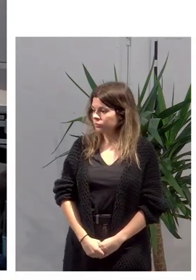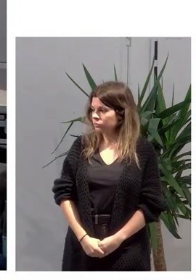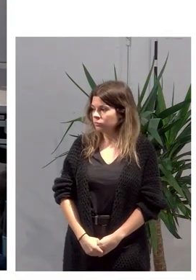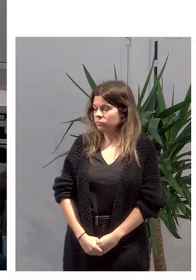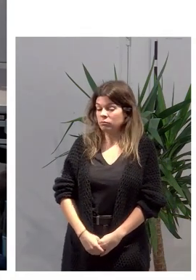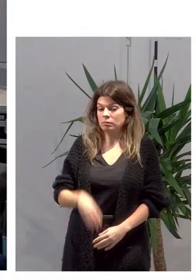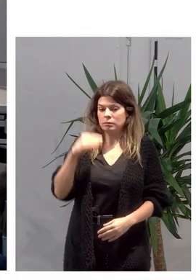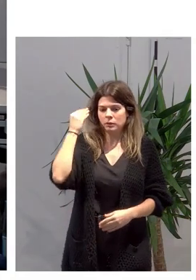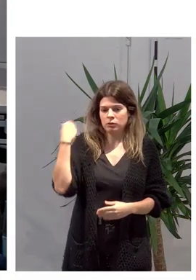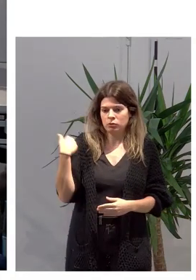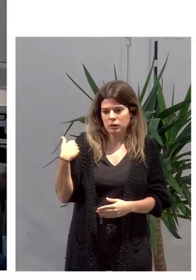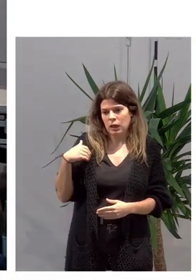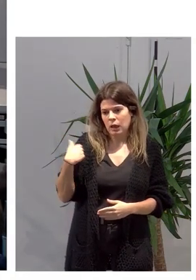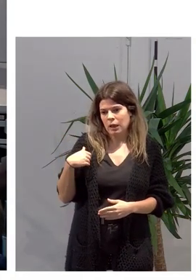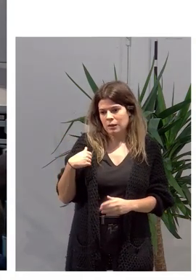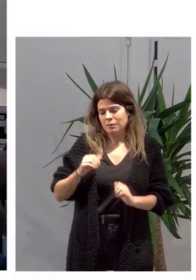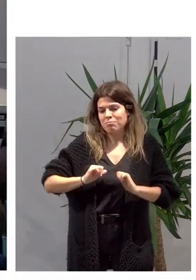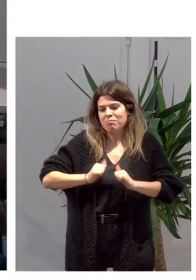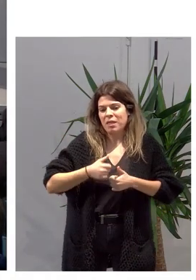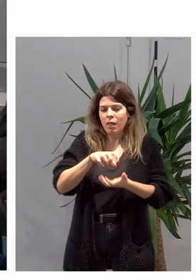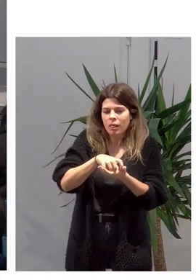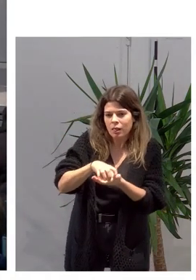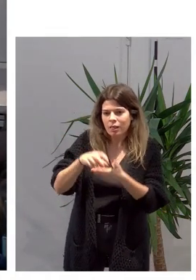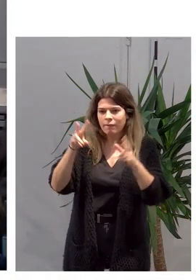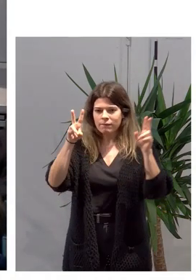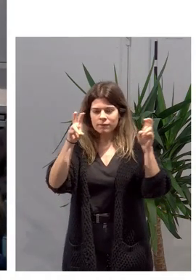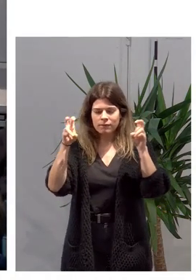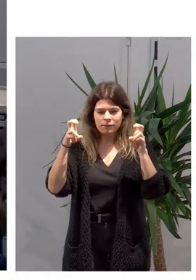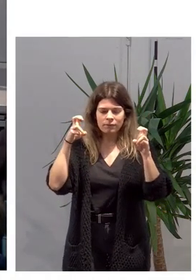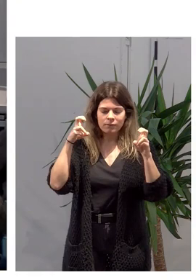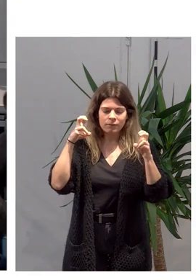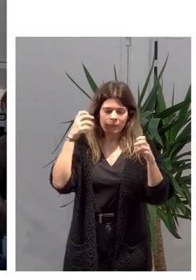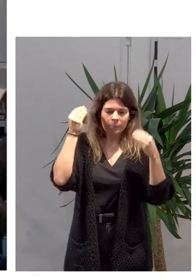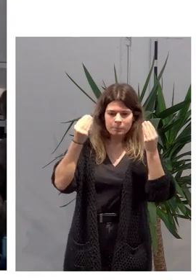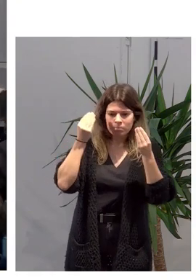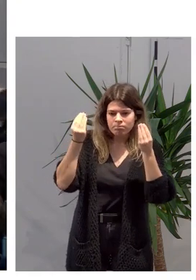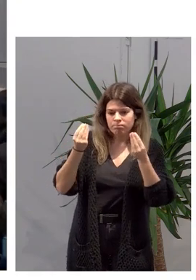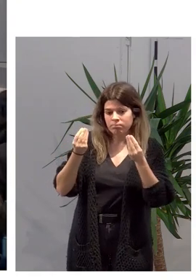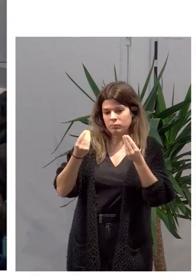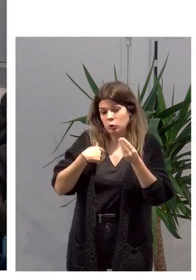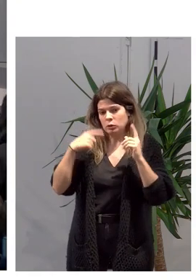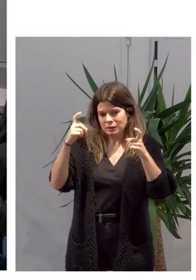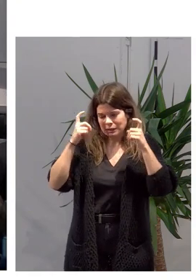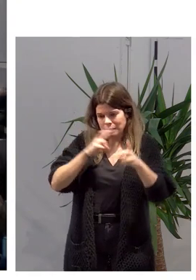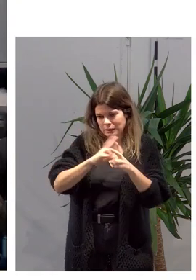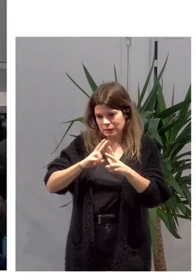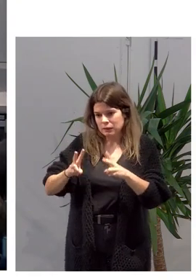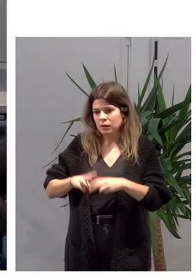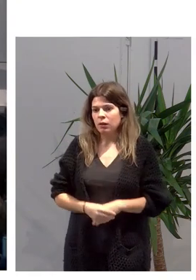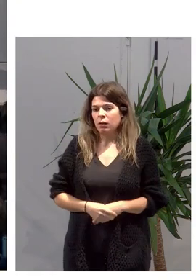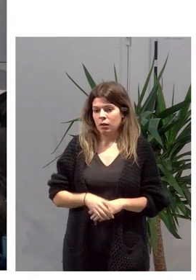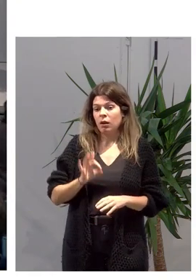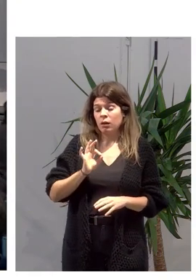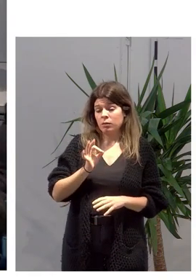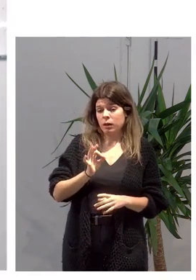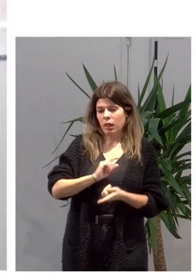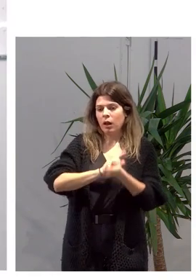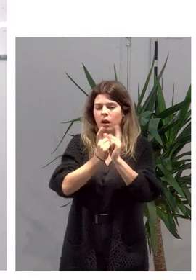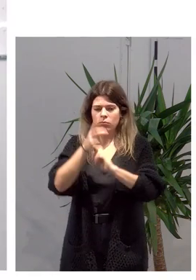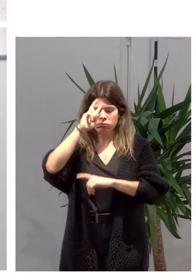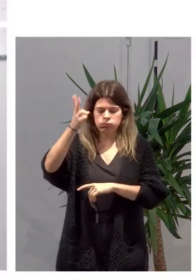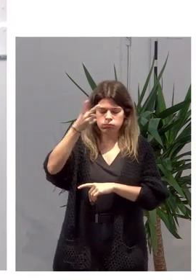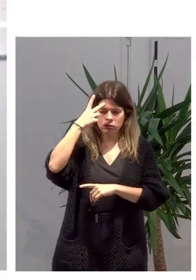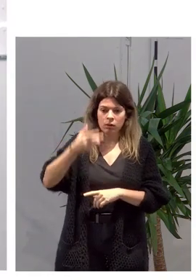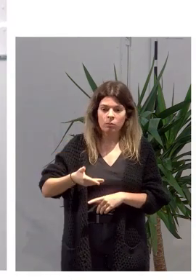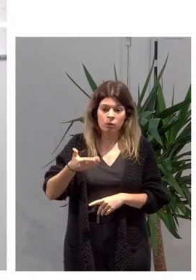Thank you very much. surgiendo bastantes dudas y cuestiones que iremos en la medida posible respondiendo. La verdad que es un cambio disruptivo importante